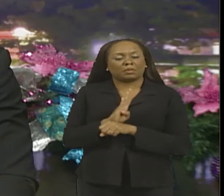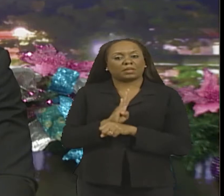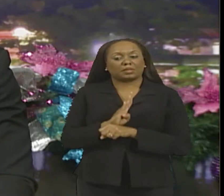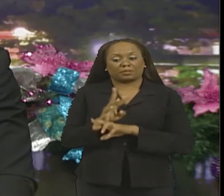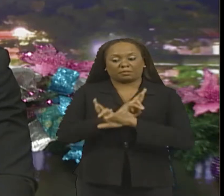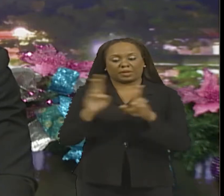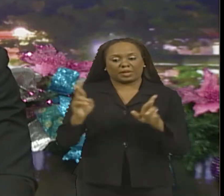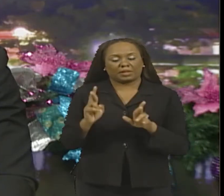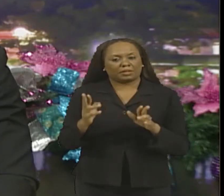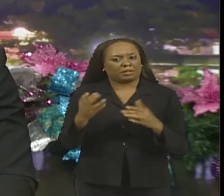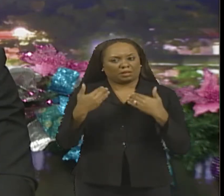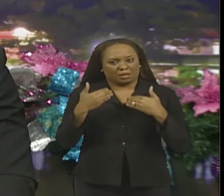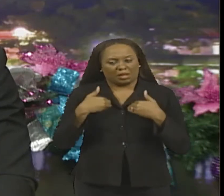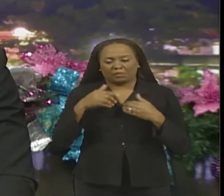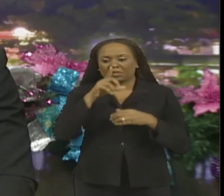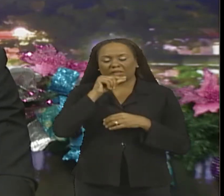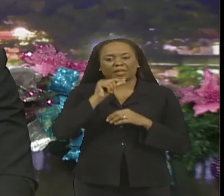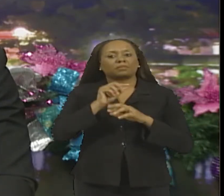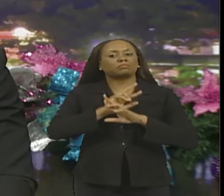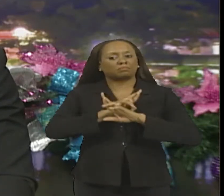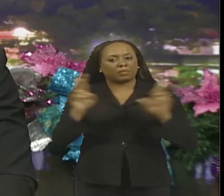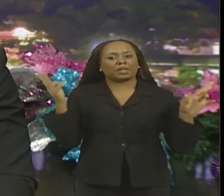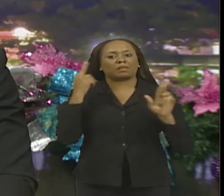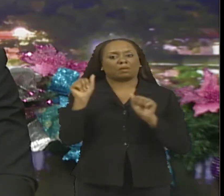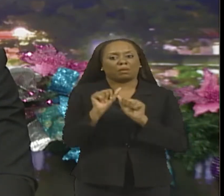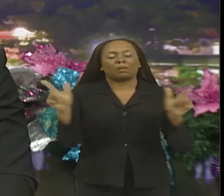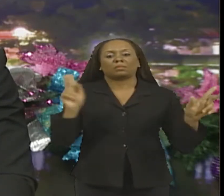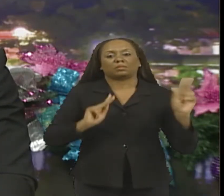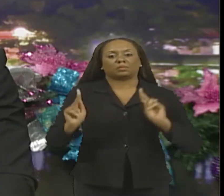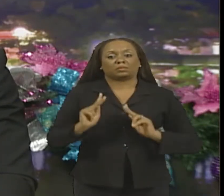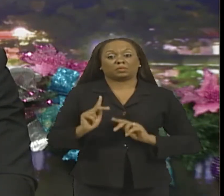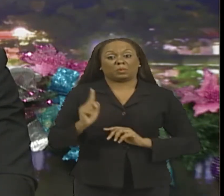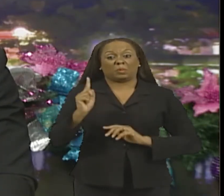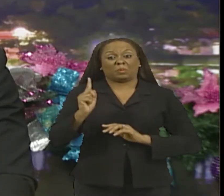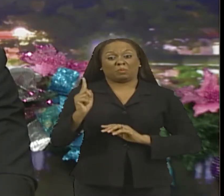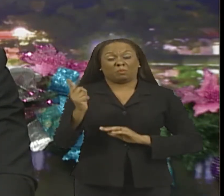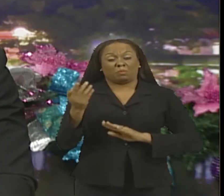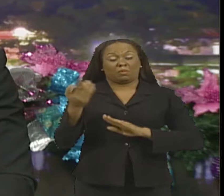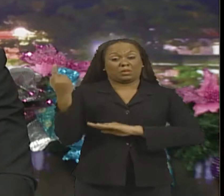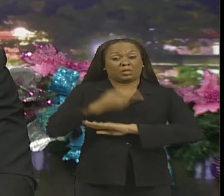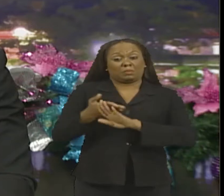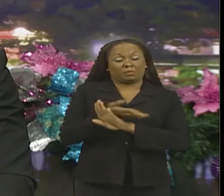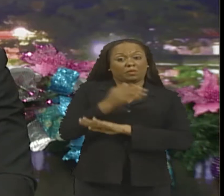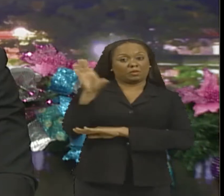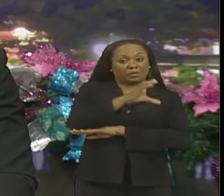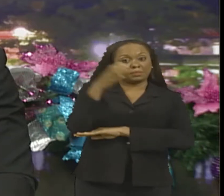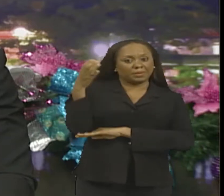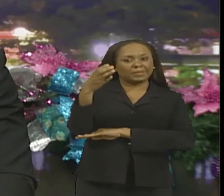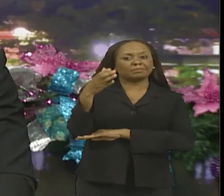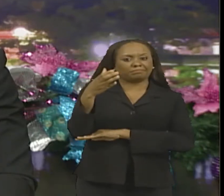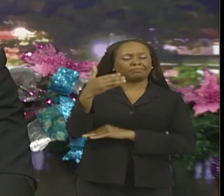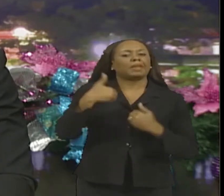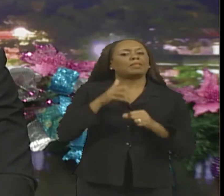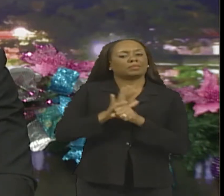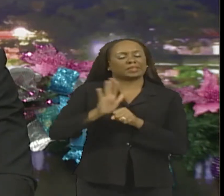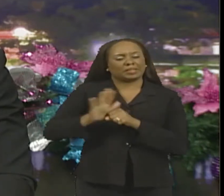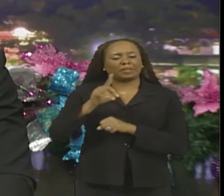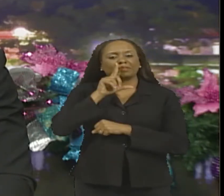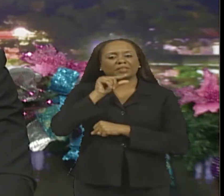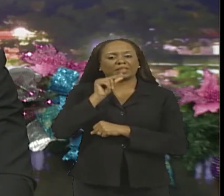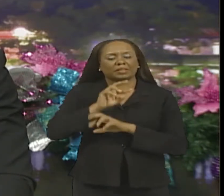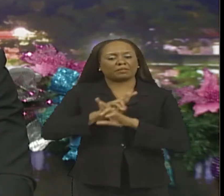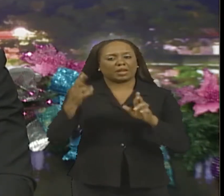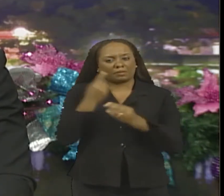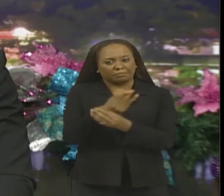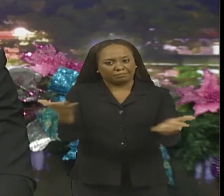bumper Christmas season. That's the positive news 1 day before the big day from Chief Executive Officer of the Barbados Agricultural